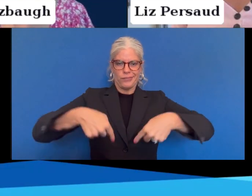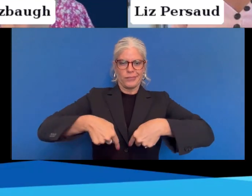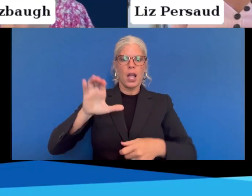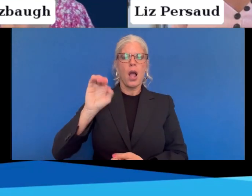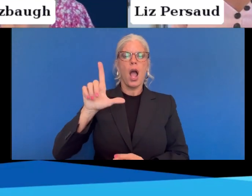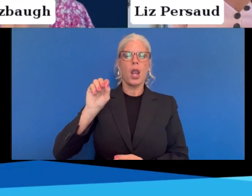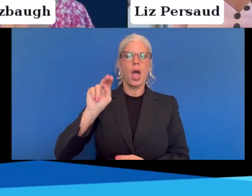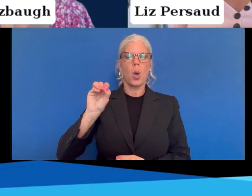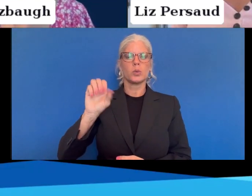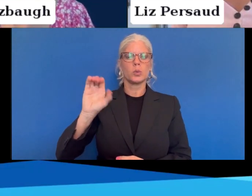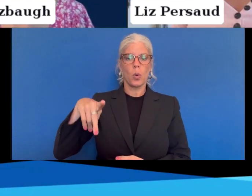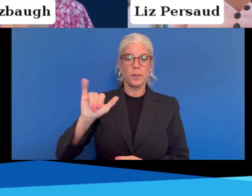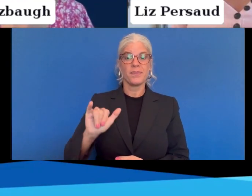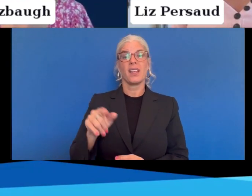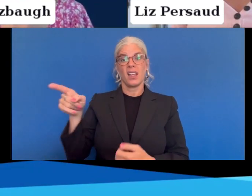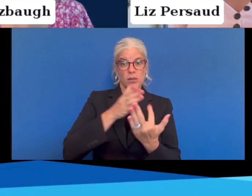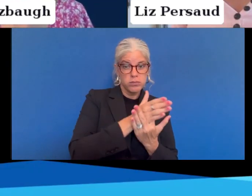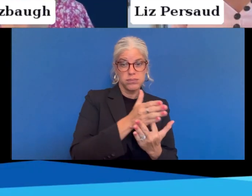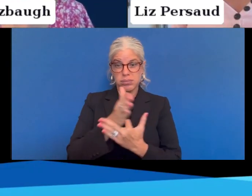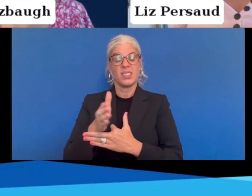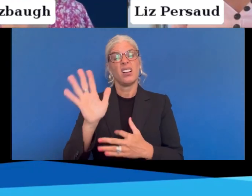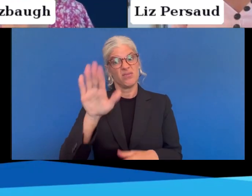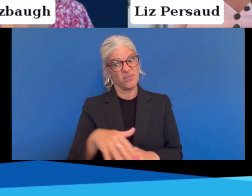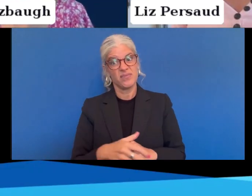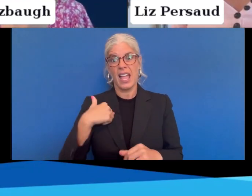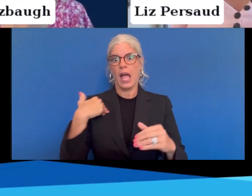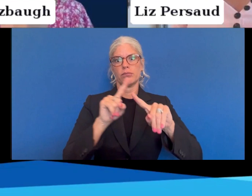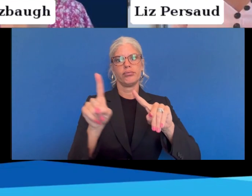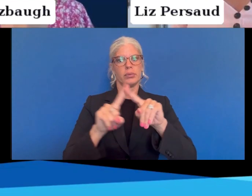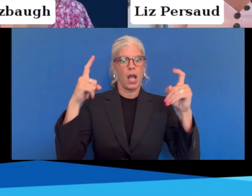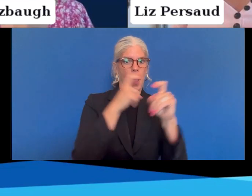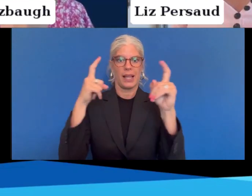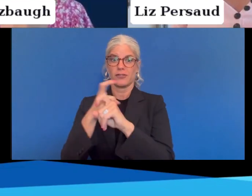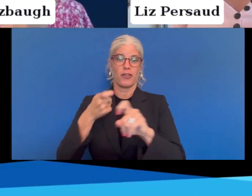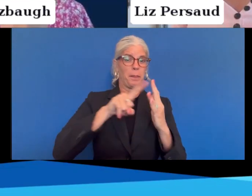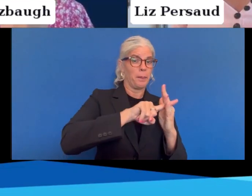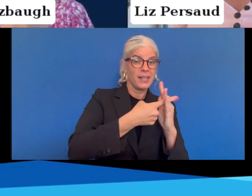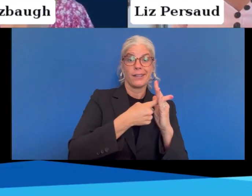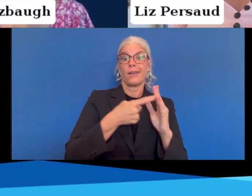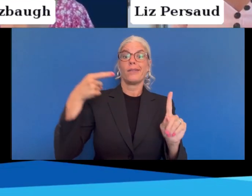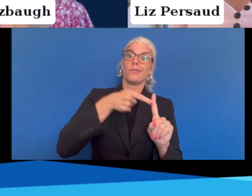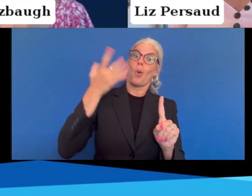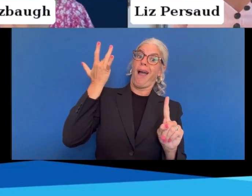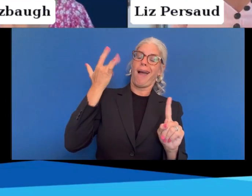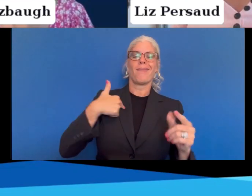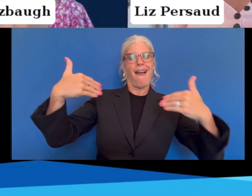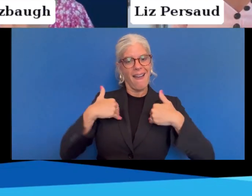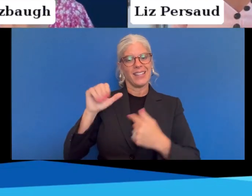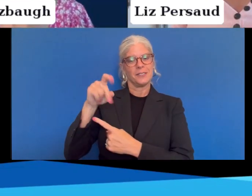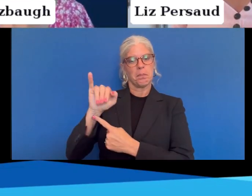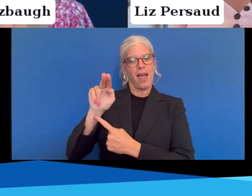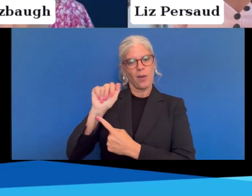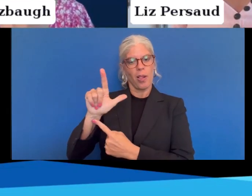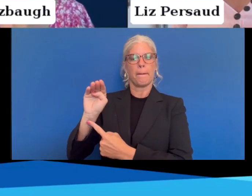them, where it's basically like colonoscopy. They're going in to look. I had complications from the